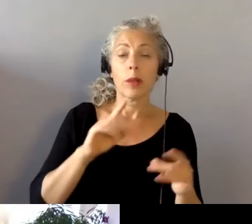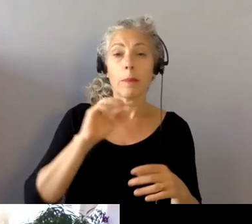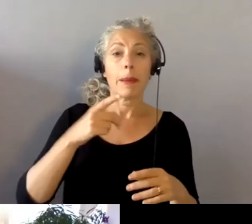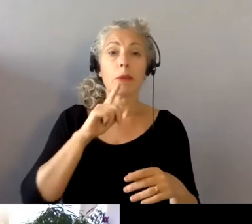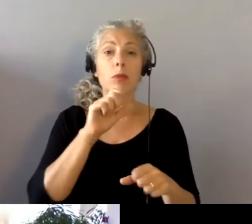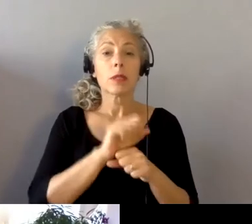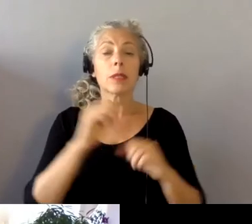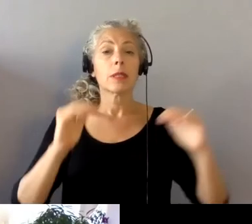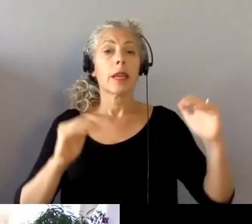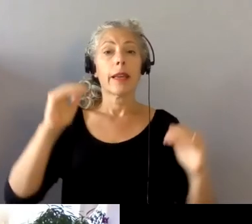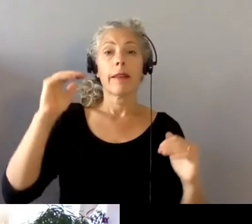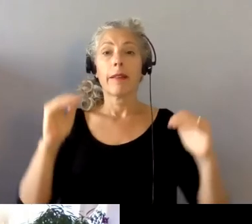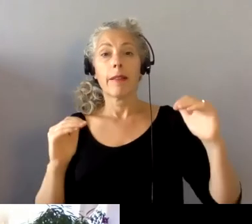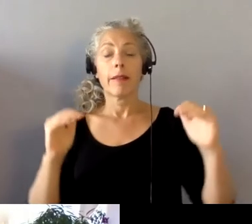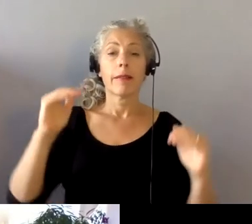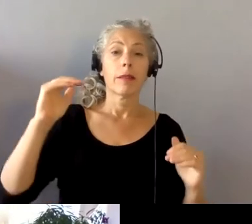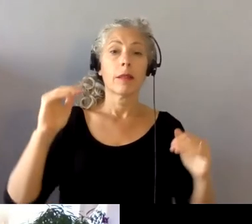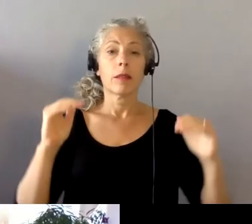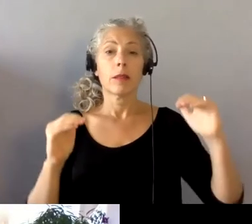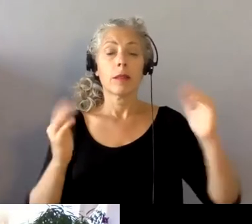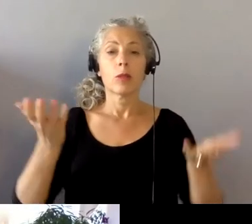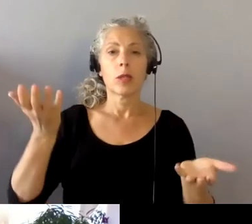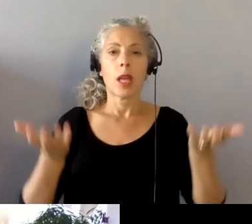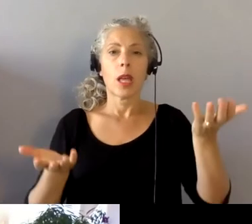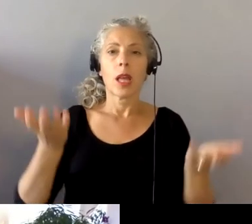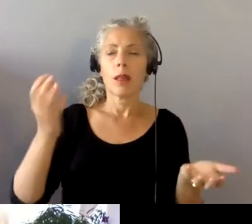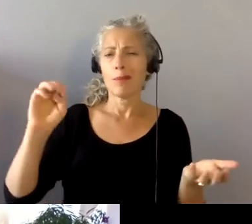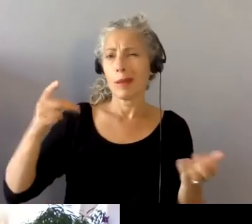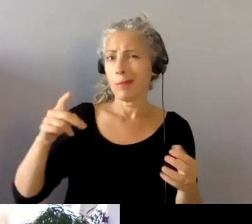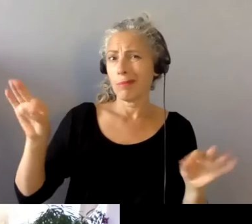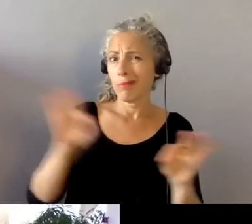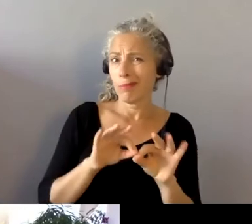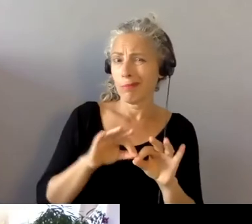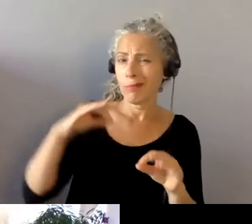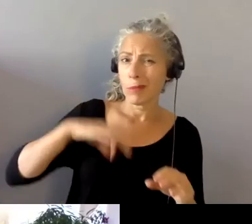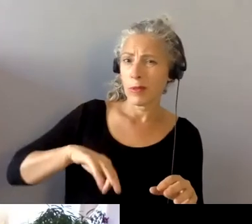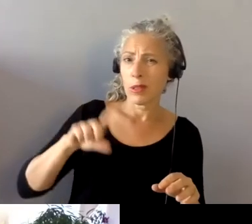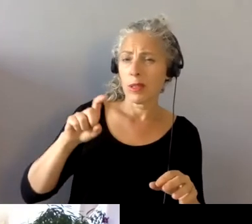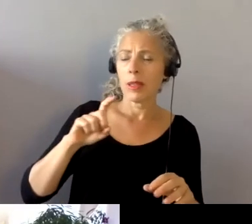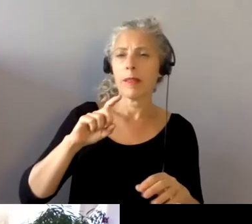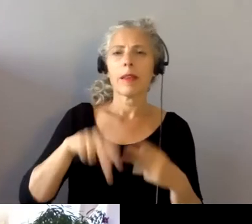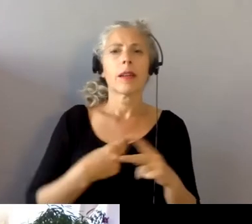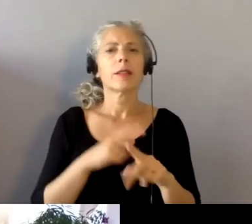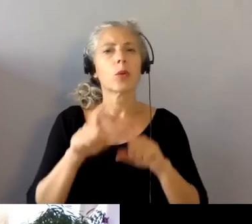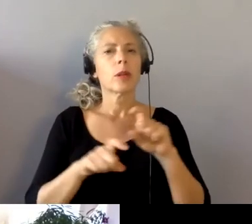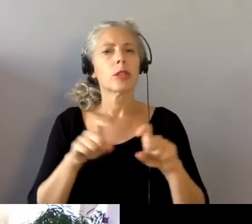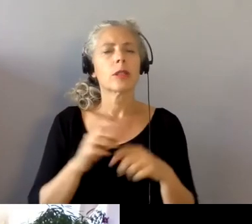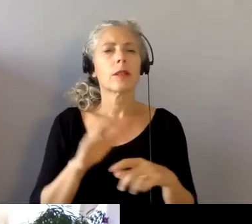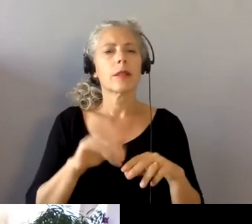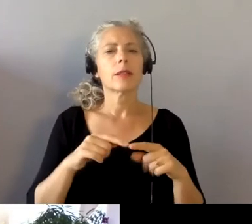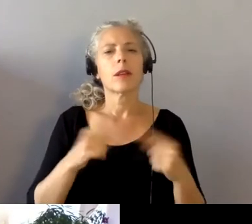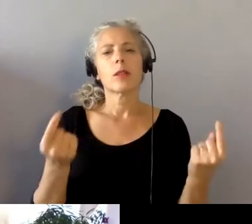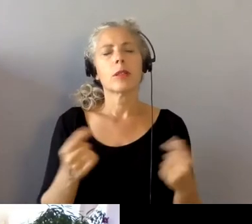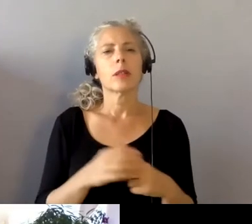a real life scale. So how useful is that map? And that those types of questions that come up are the other side of